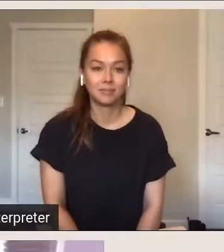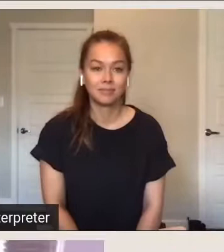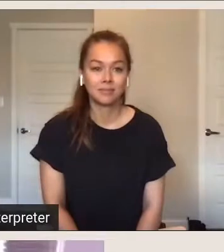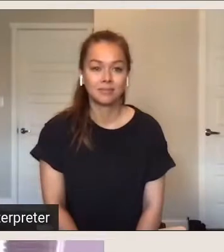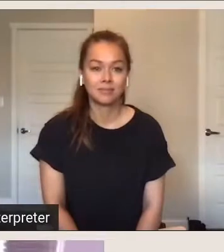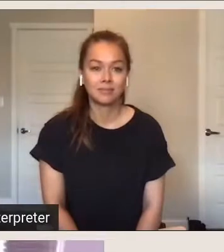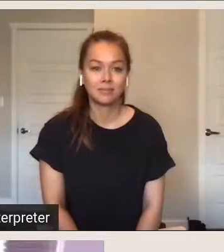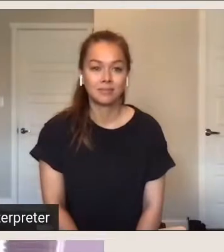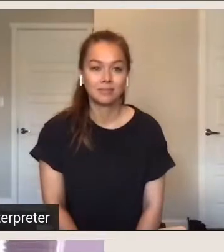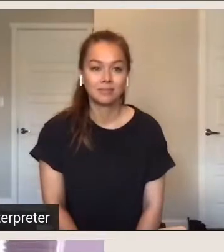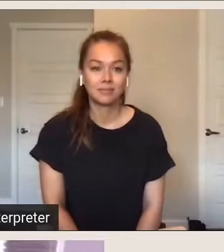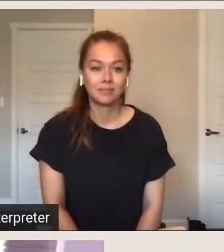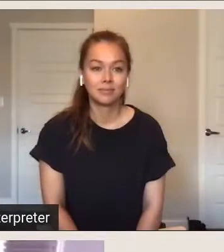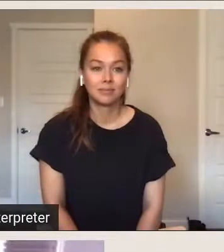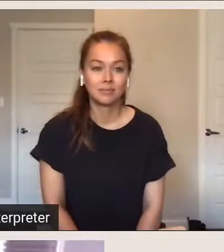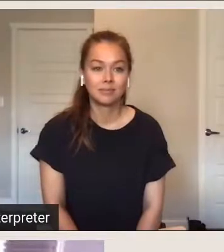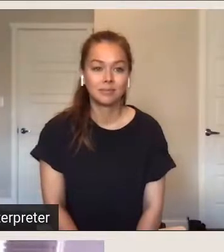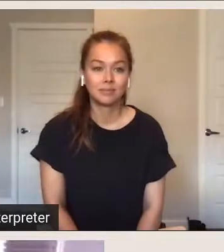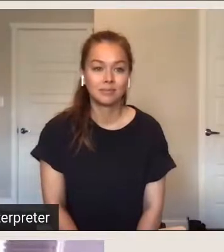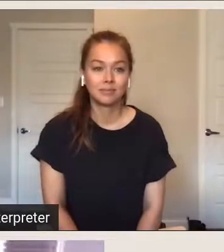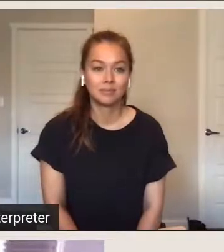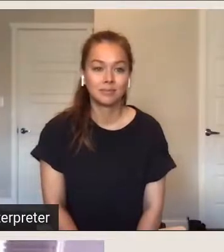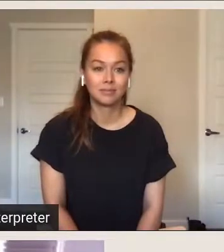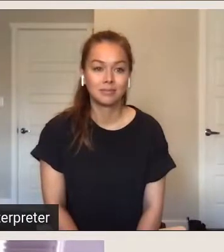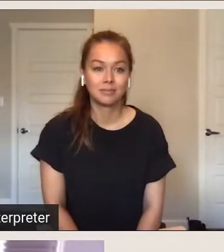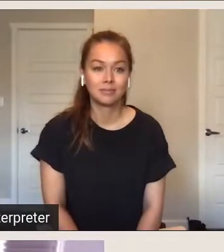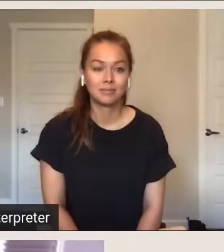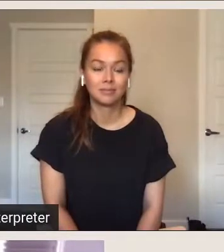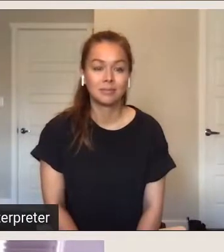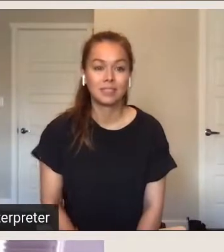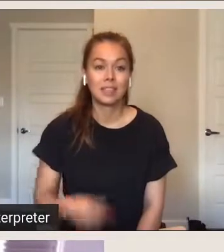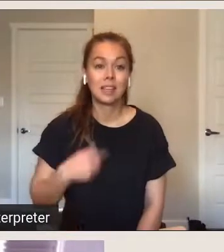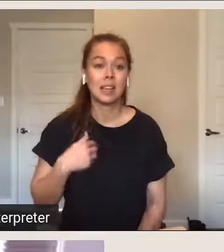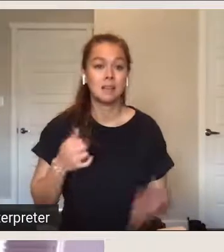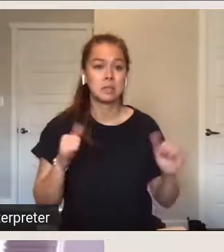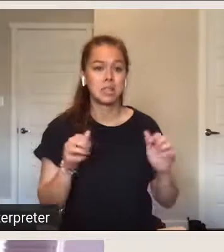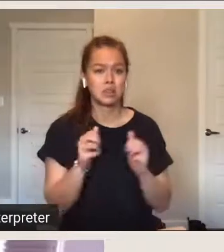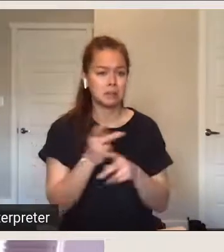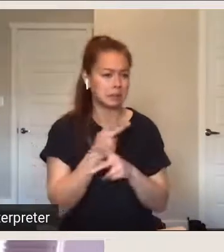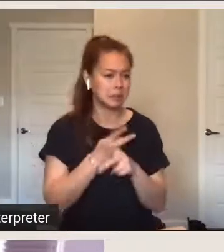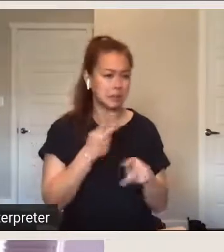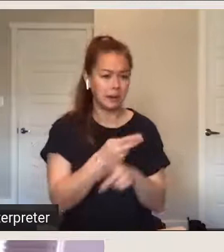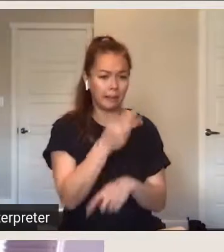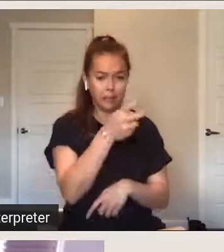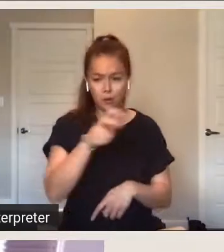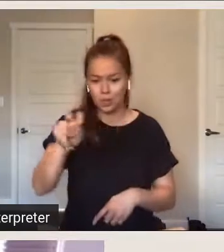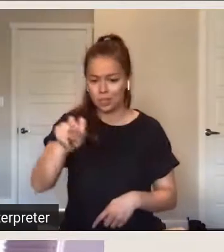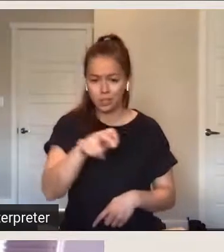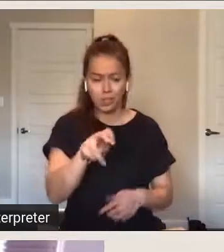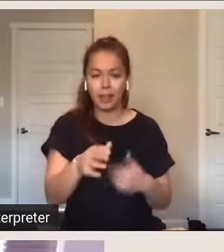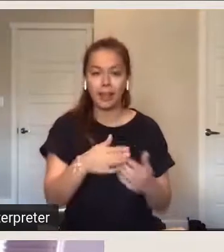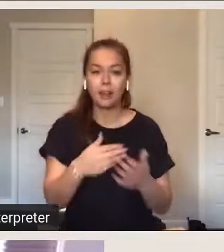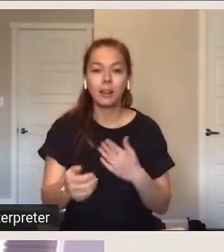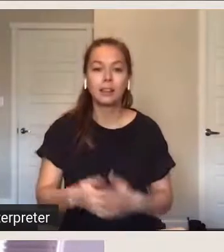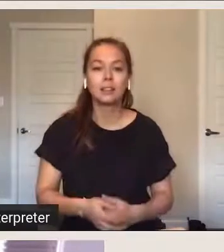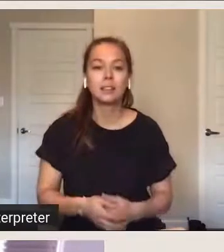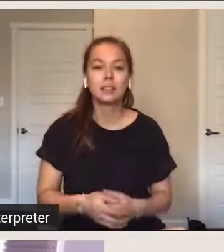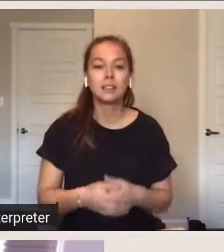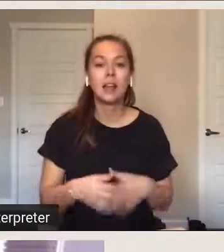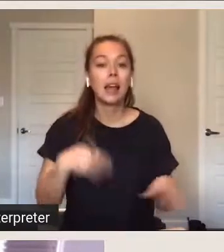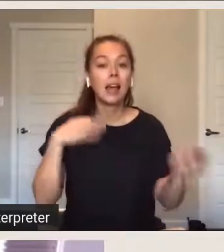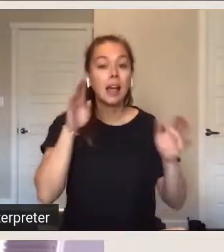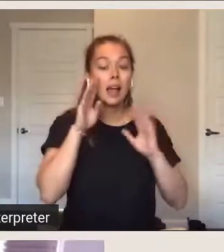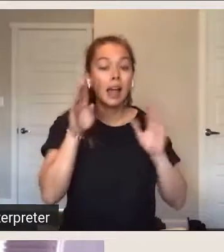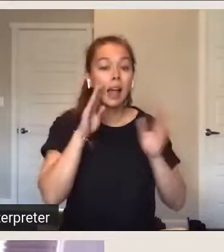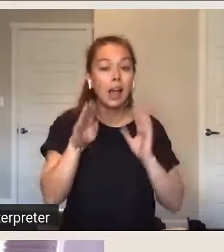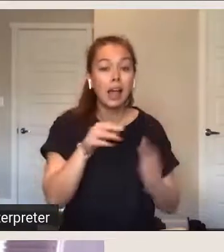Okay, I'm clearly still working on the transitions. And here we have Hao and Diva. So Hao is the director of